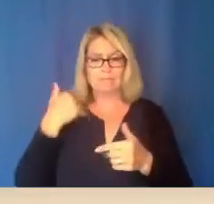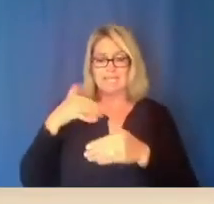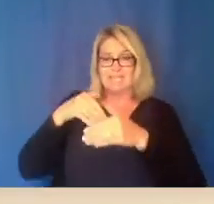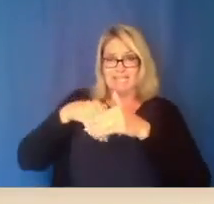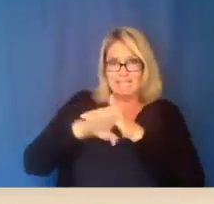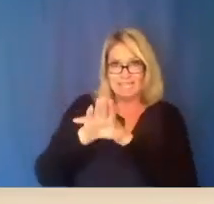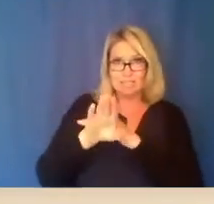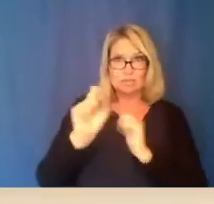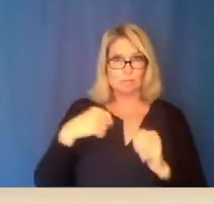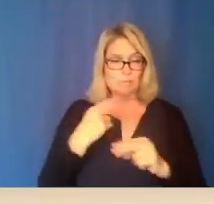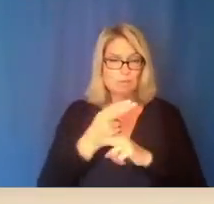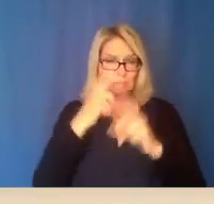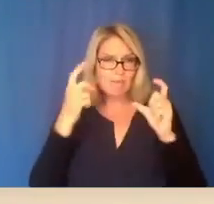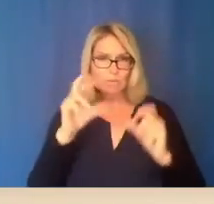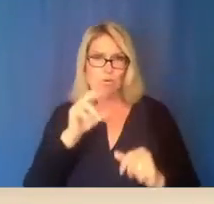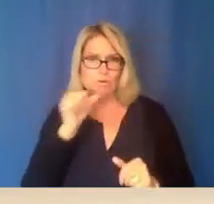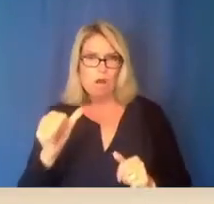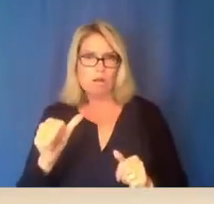or not?